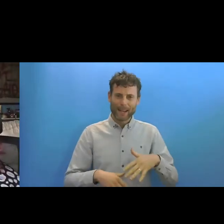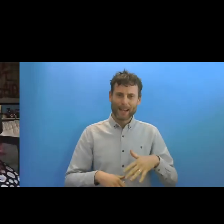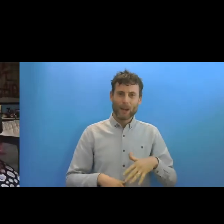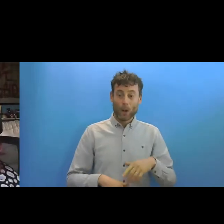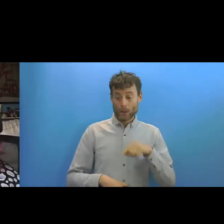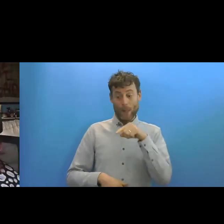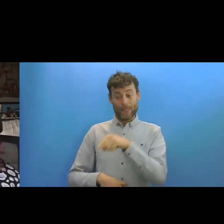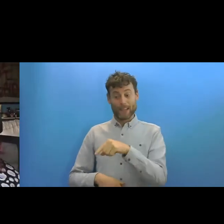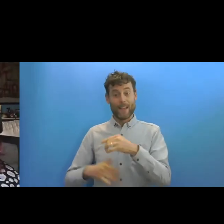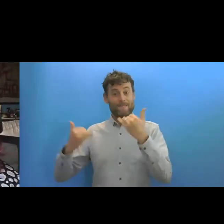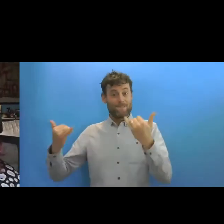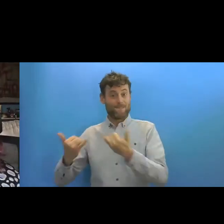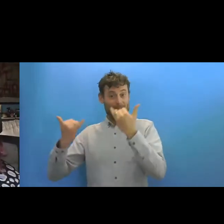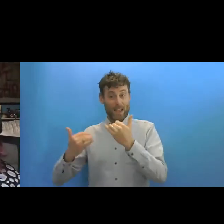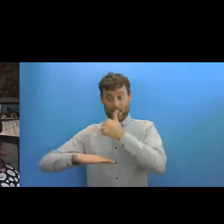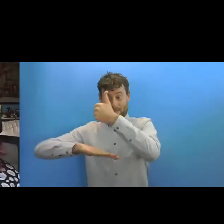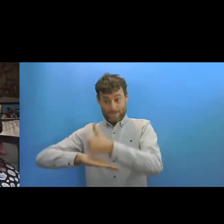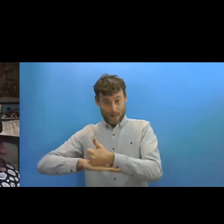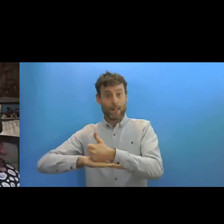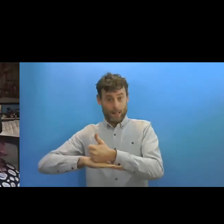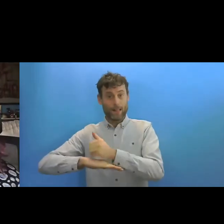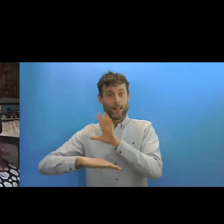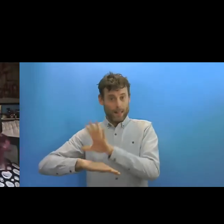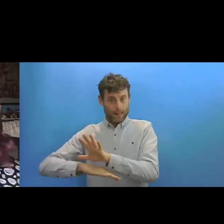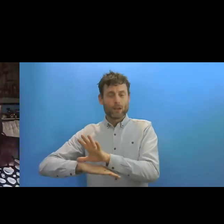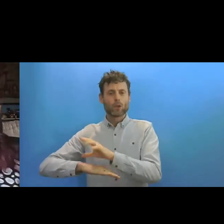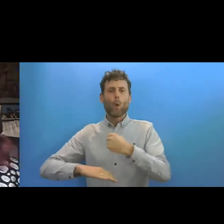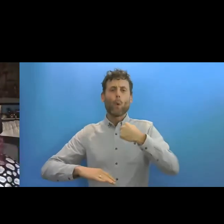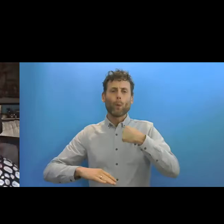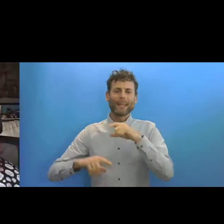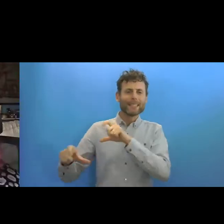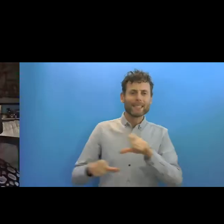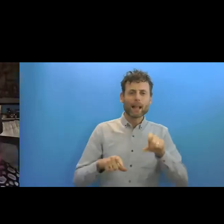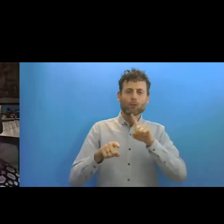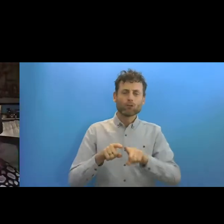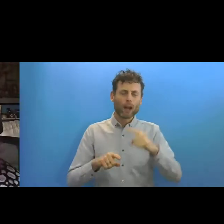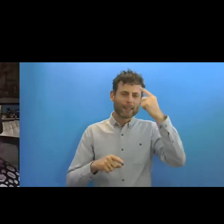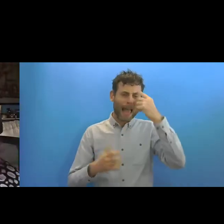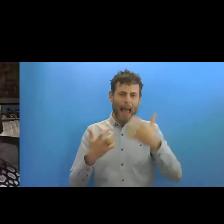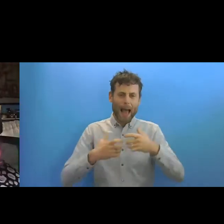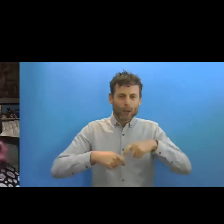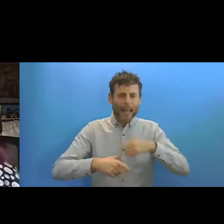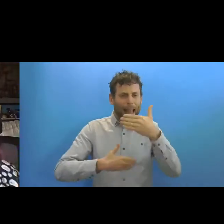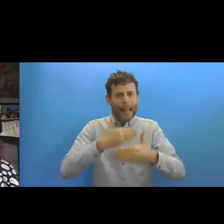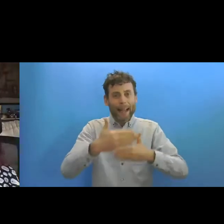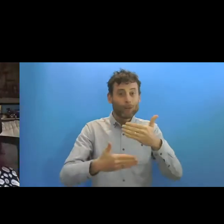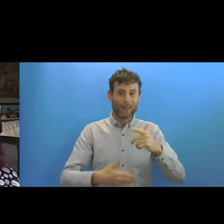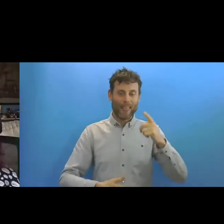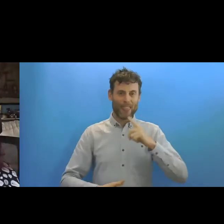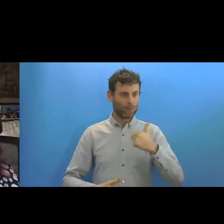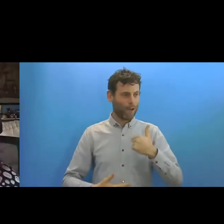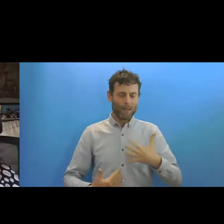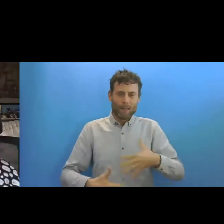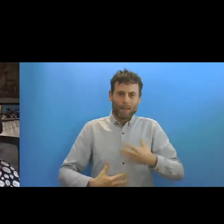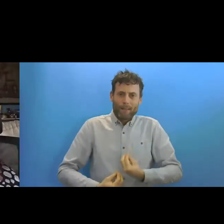incredibly reduced and trying circumstances. So we're amazed, just so proud to be able to bring this to you today. Anyway,